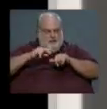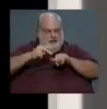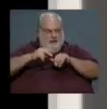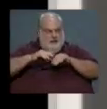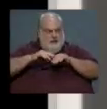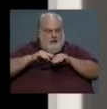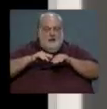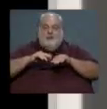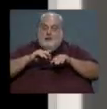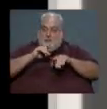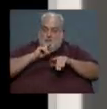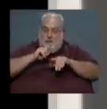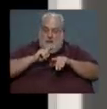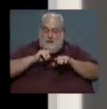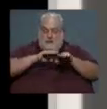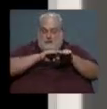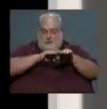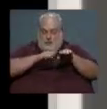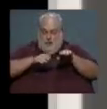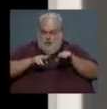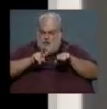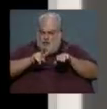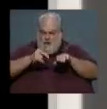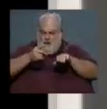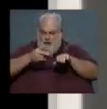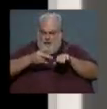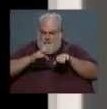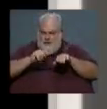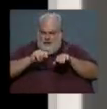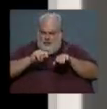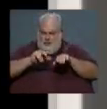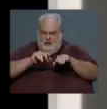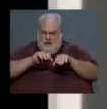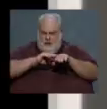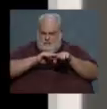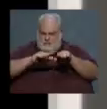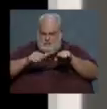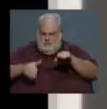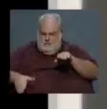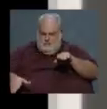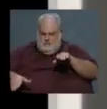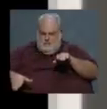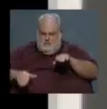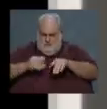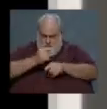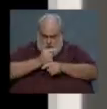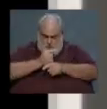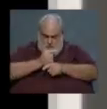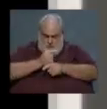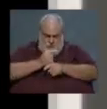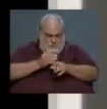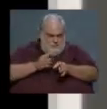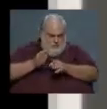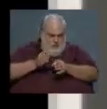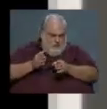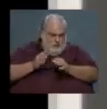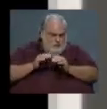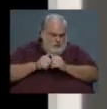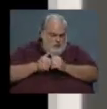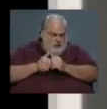parking lot. There is. Yes, we're actually going to 2 feet, 2.5 feet, 3 feet. I mean, it's pretty good drop-off there. What are your plans